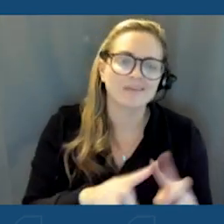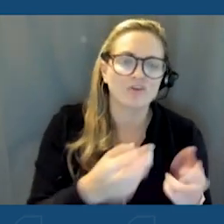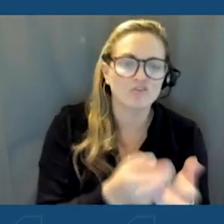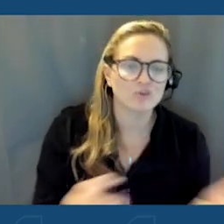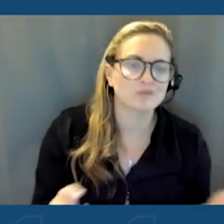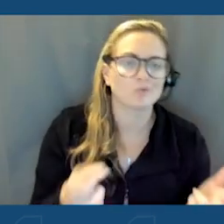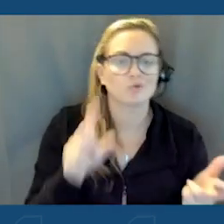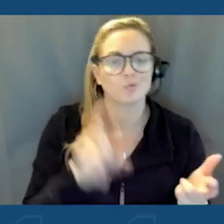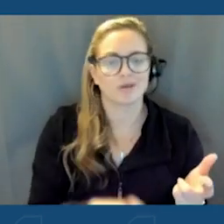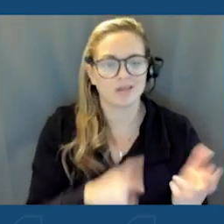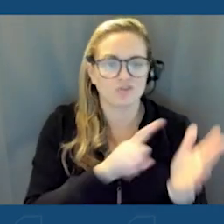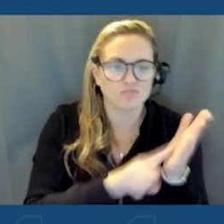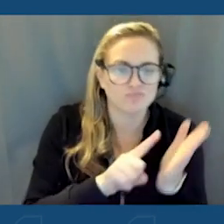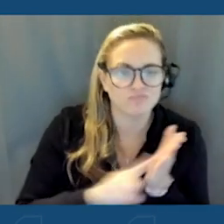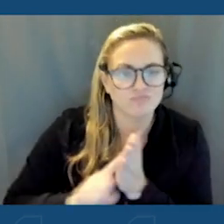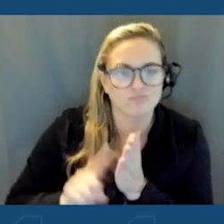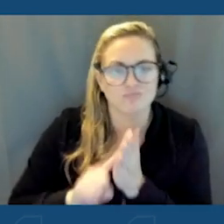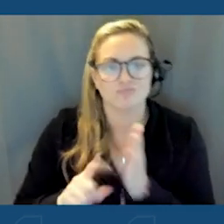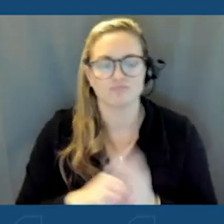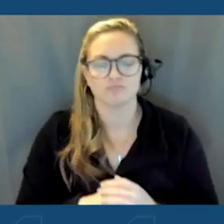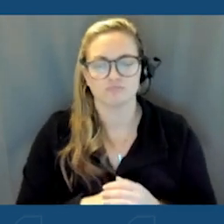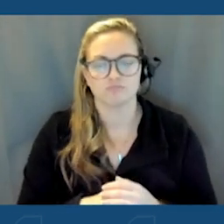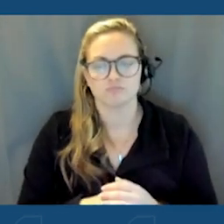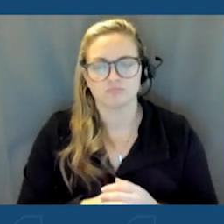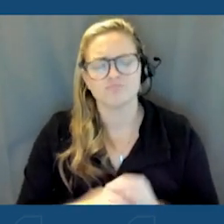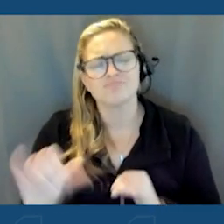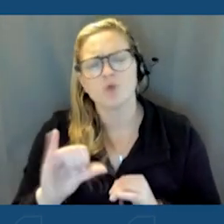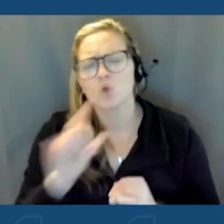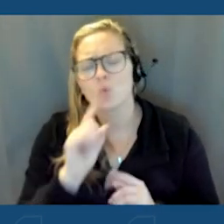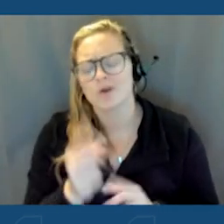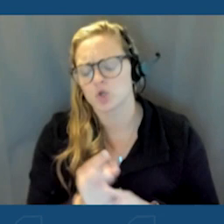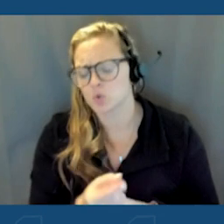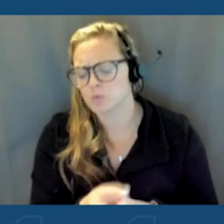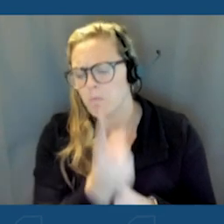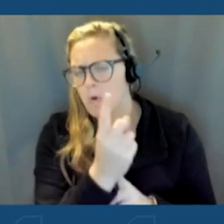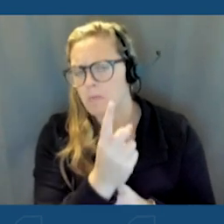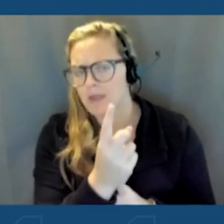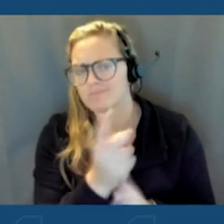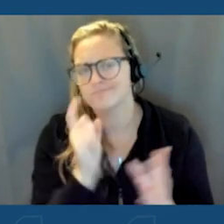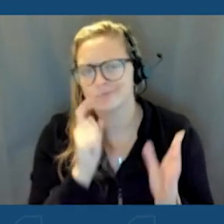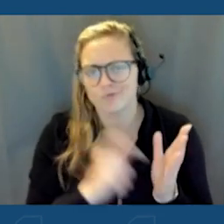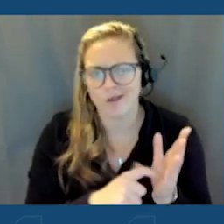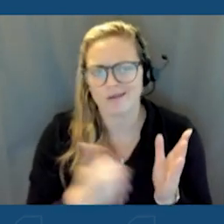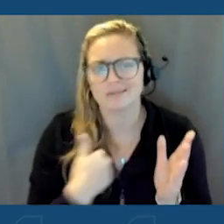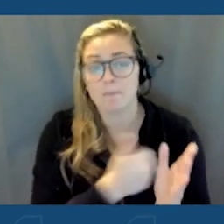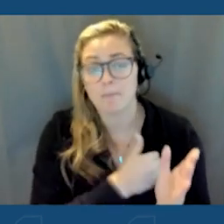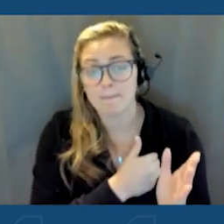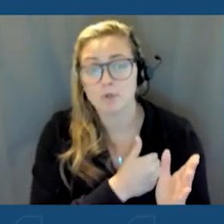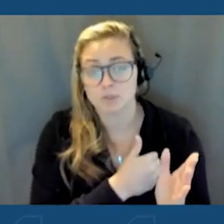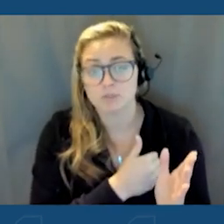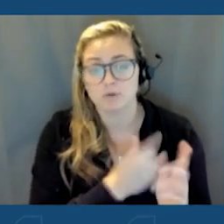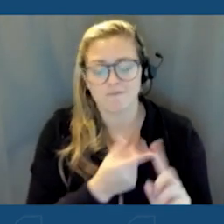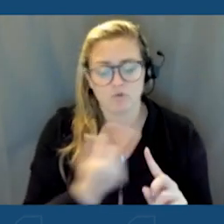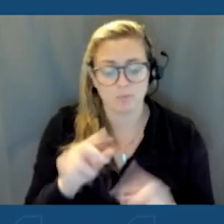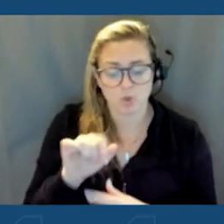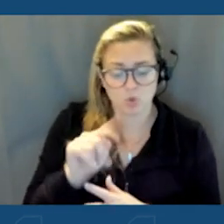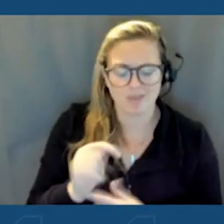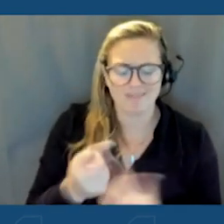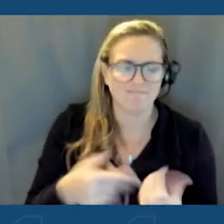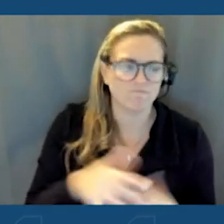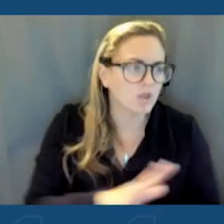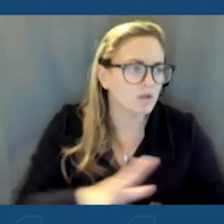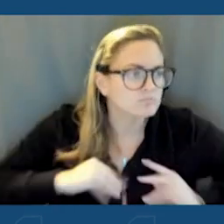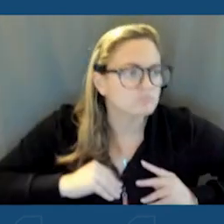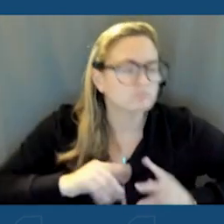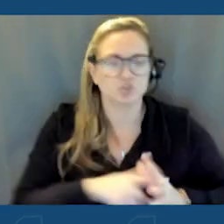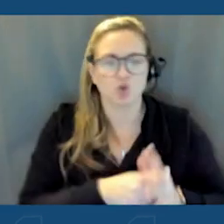these investigations. I also want to take a moment to recognize the members of our unit who have fully embraced this